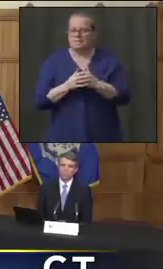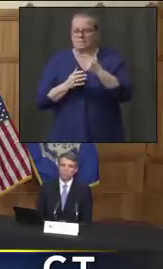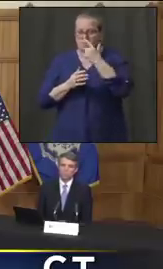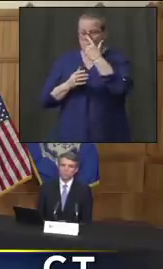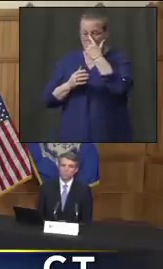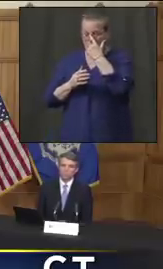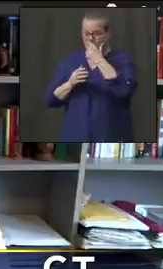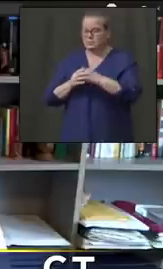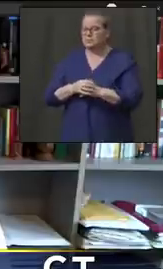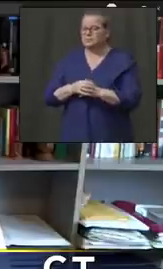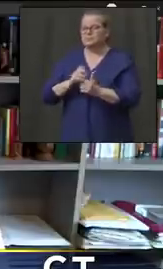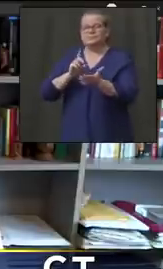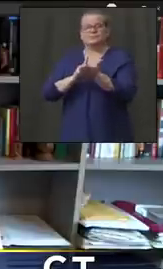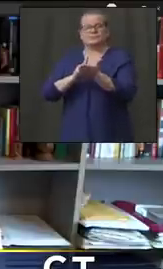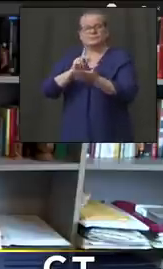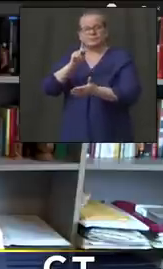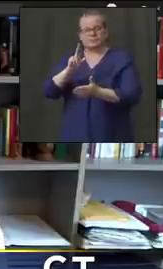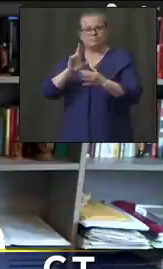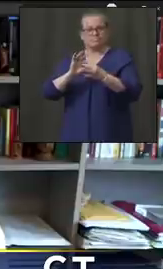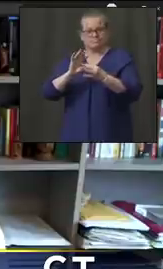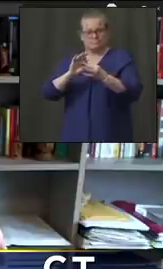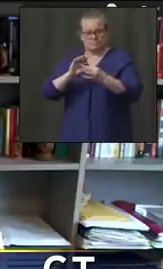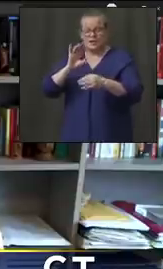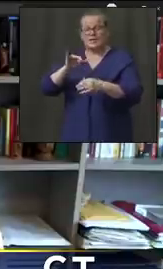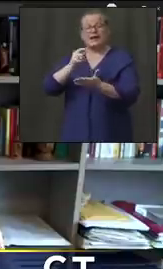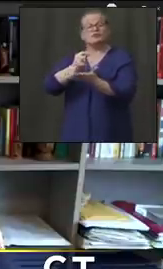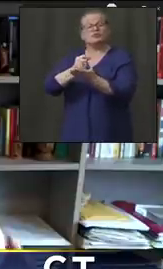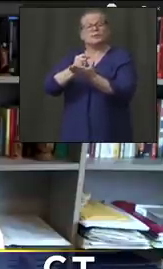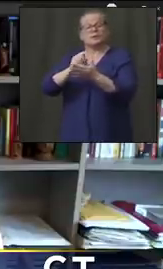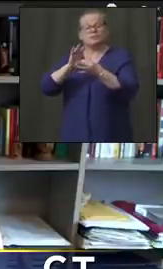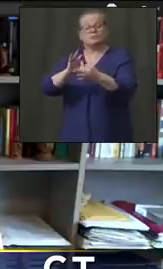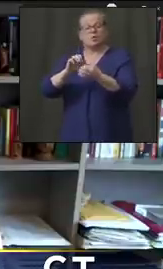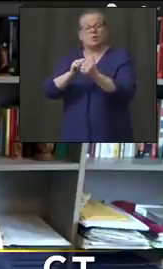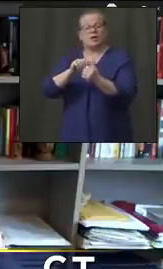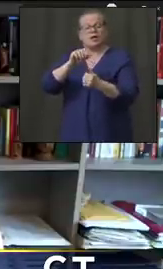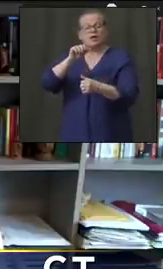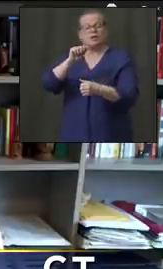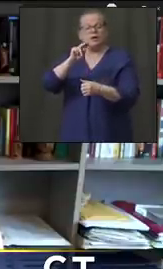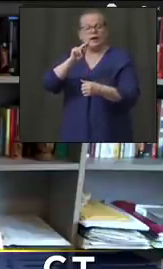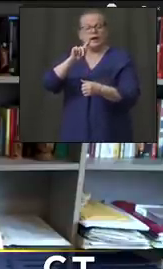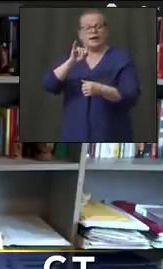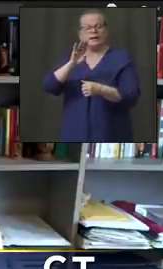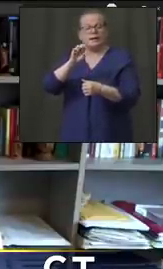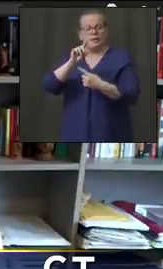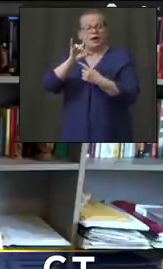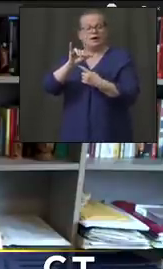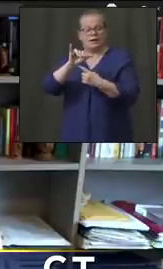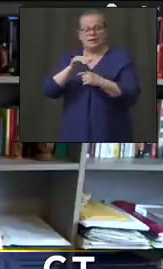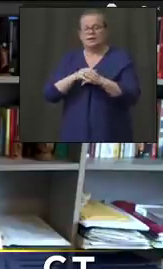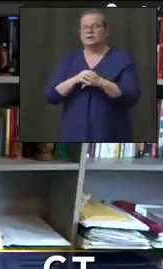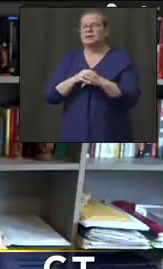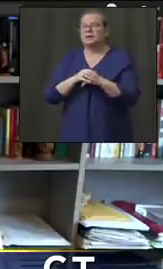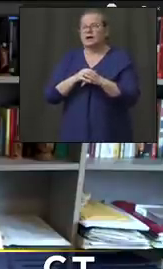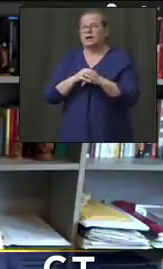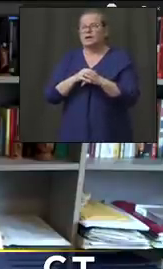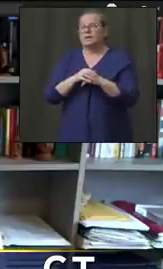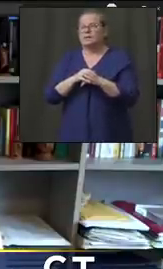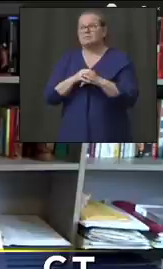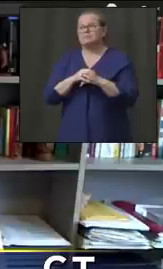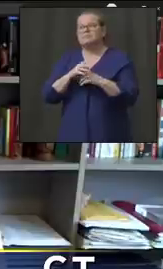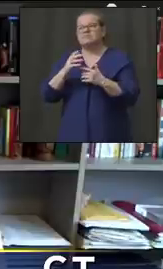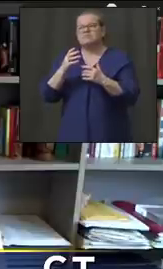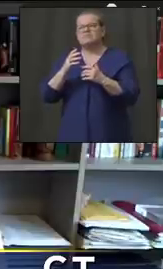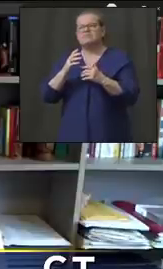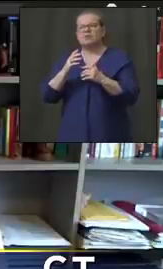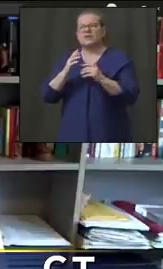Yes, so the antibody treatment, there have been actually small studies, relatively small studies with patients in what